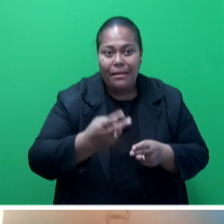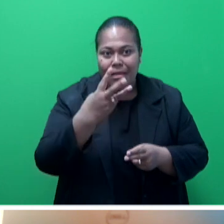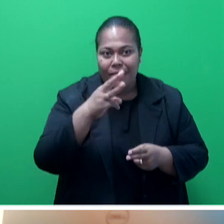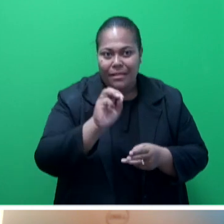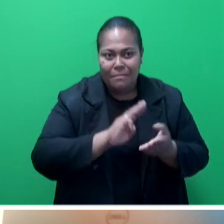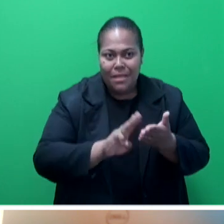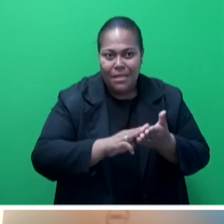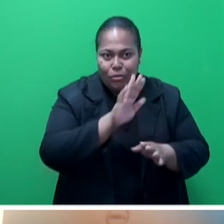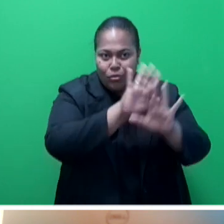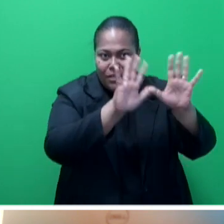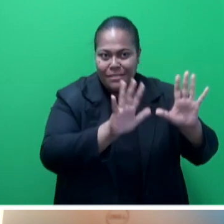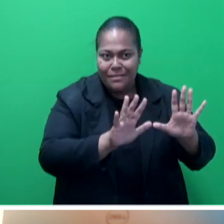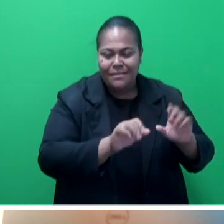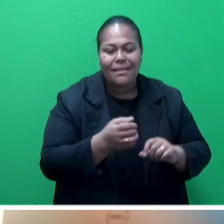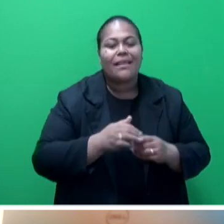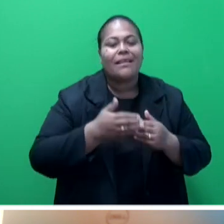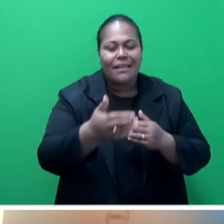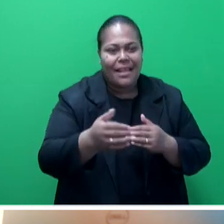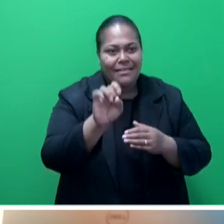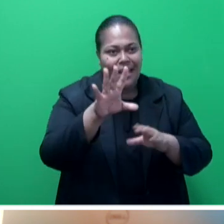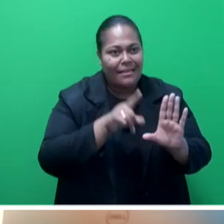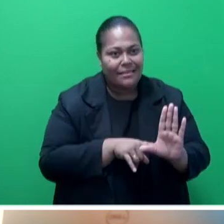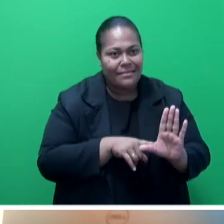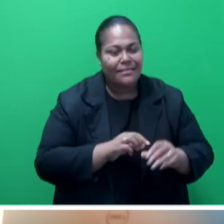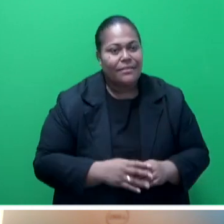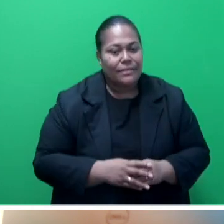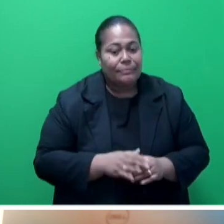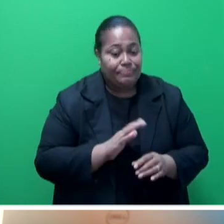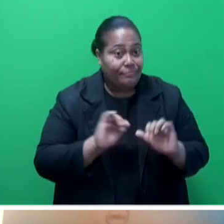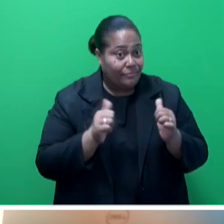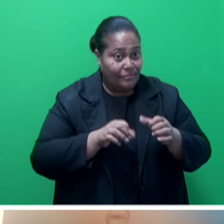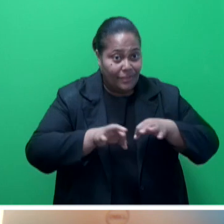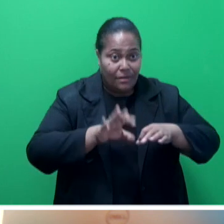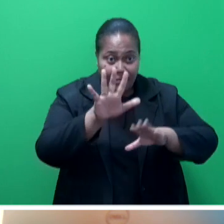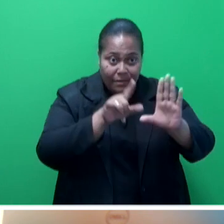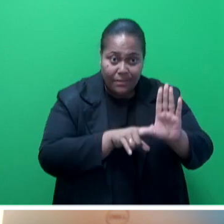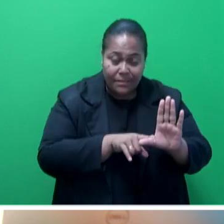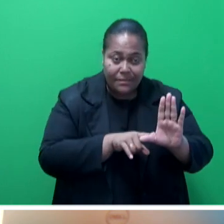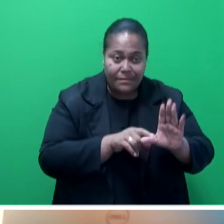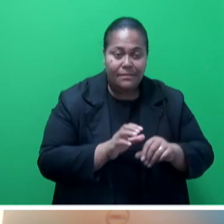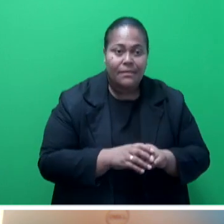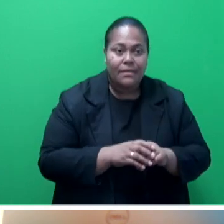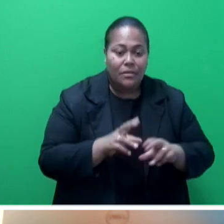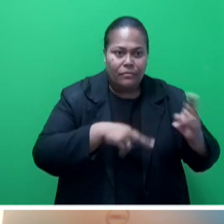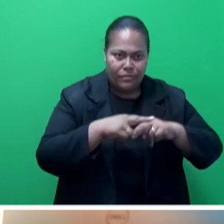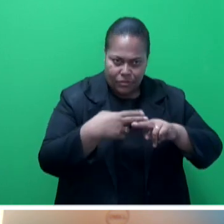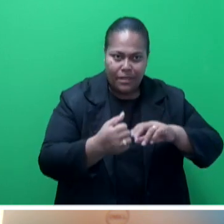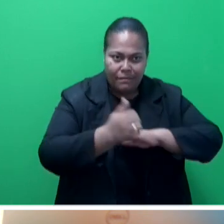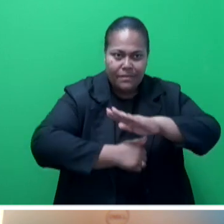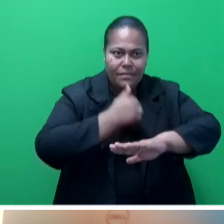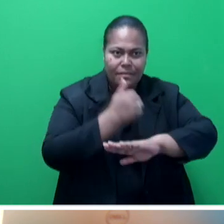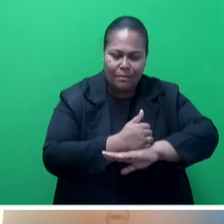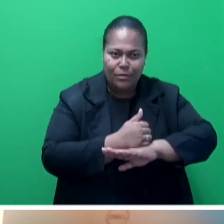10 years. At the end of the 5-year ERPA program, Mr. Speaker, sir, Fiji will have established a